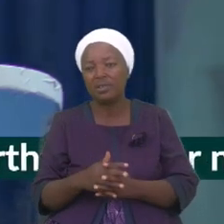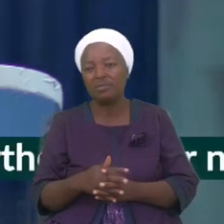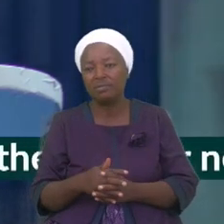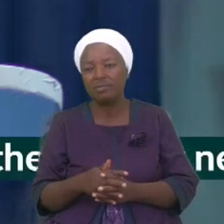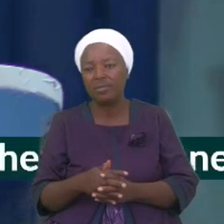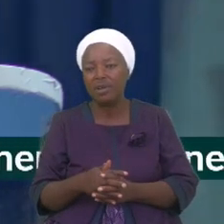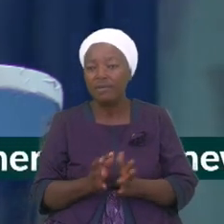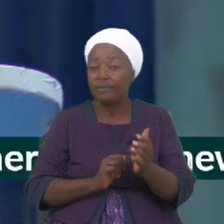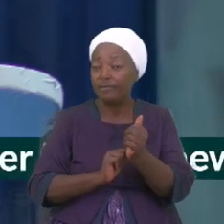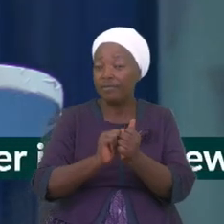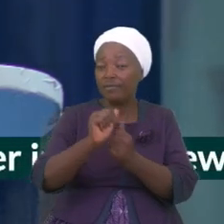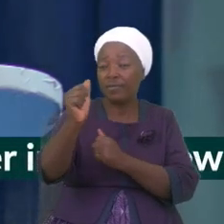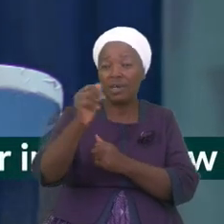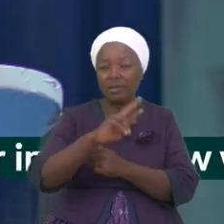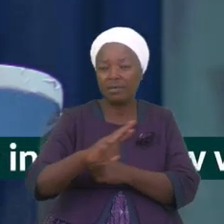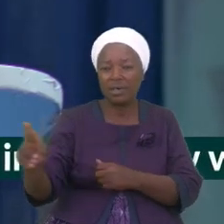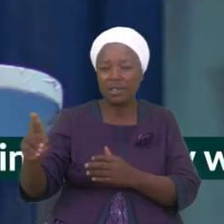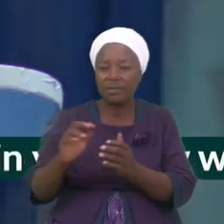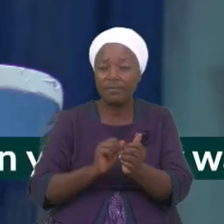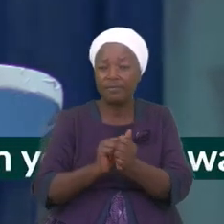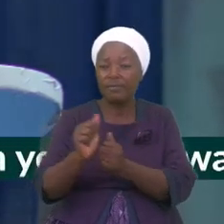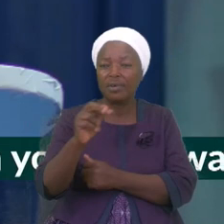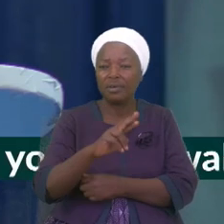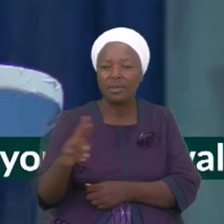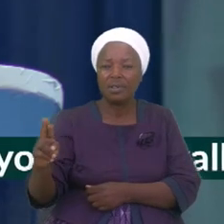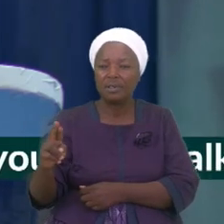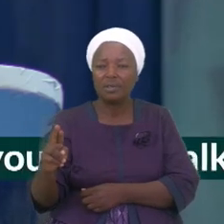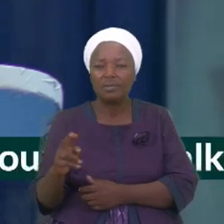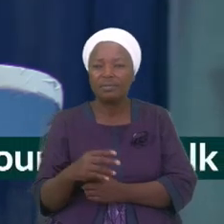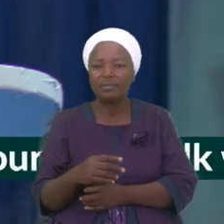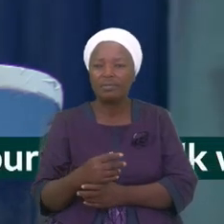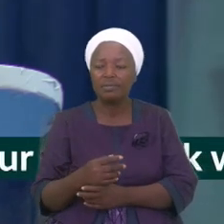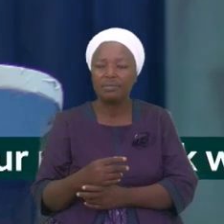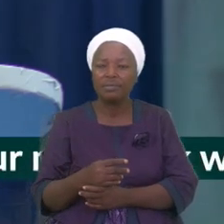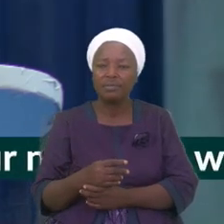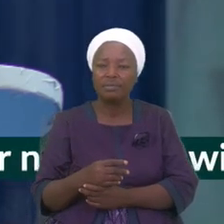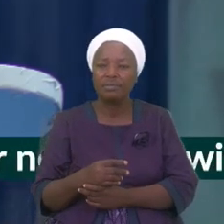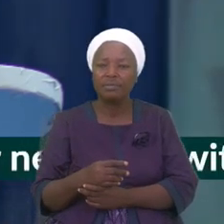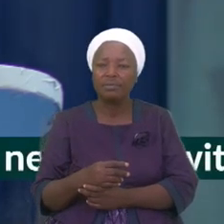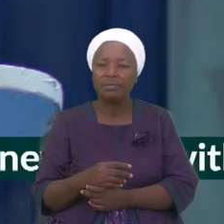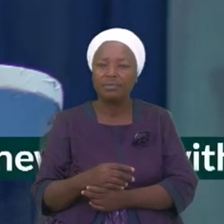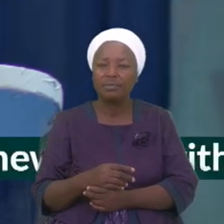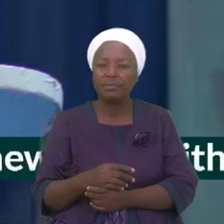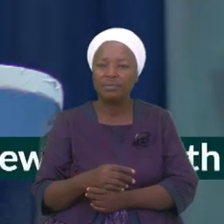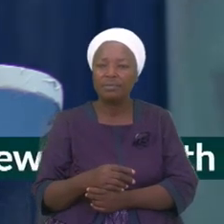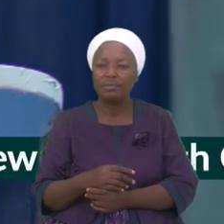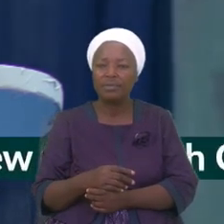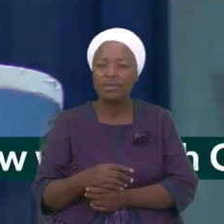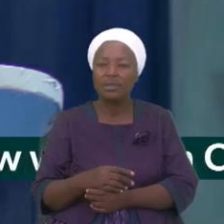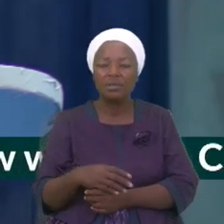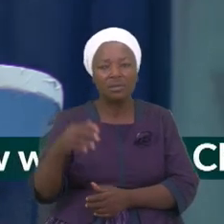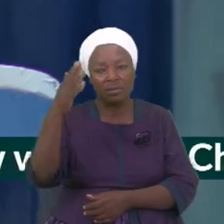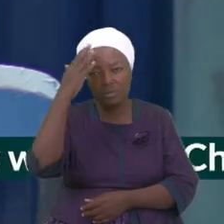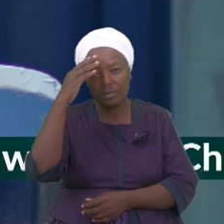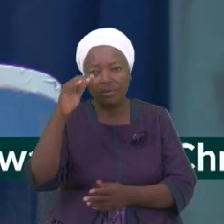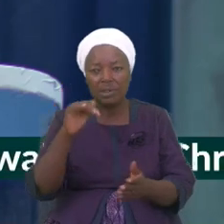Extreme right. Extreme right. The pavilion over there. The prayer of the man of God is coming